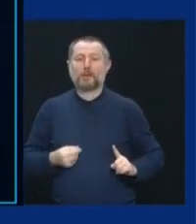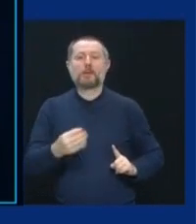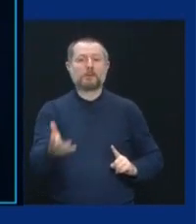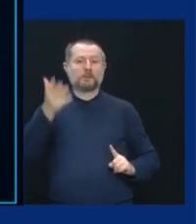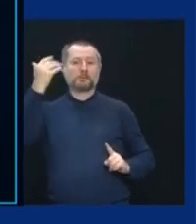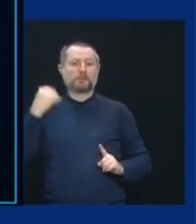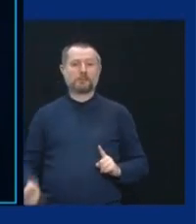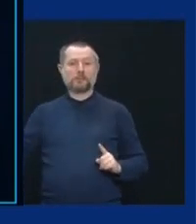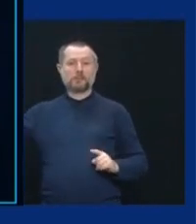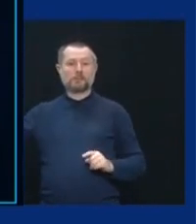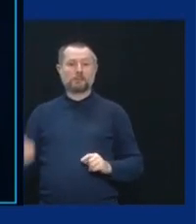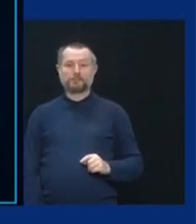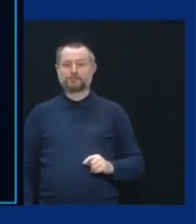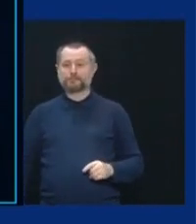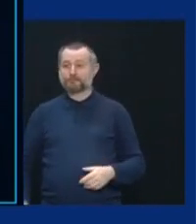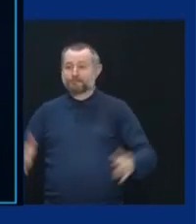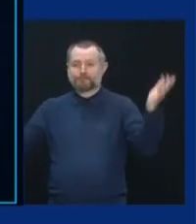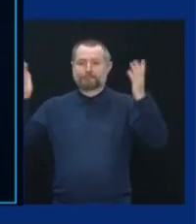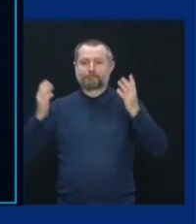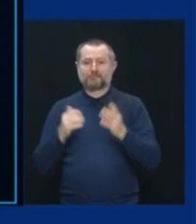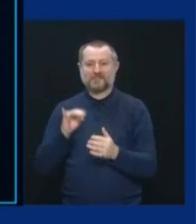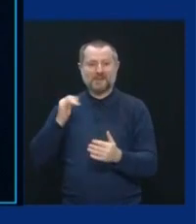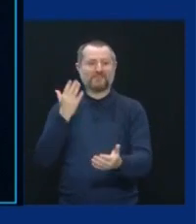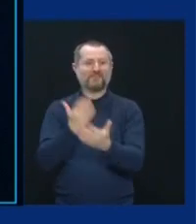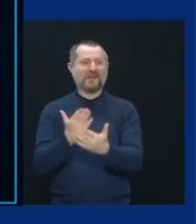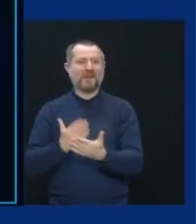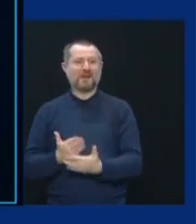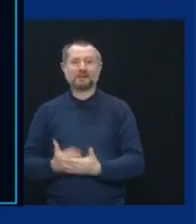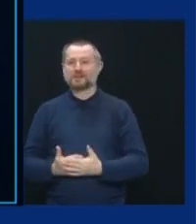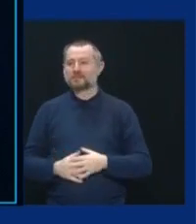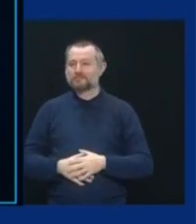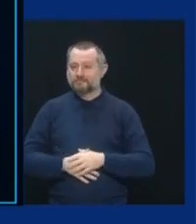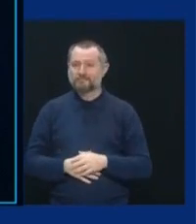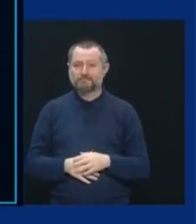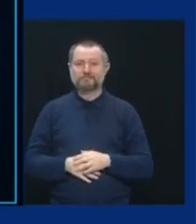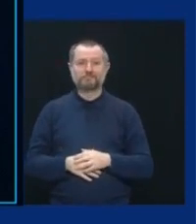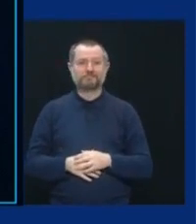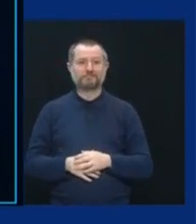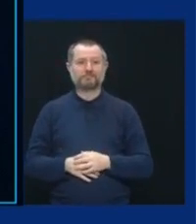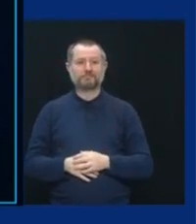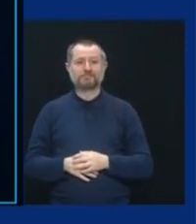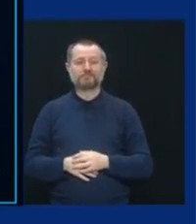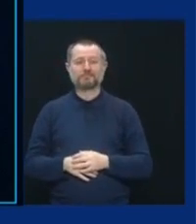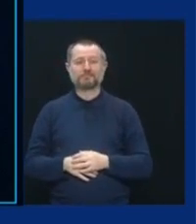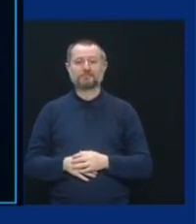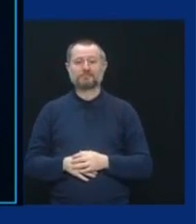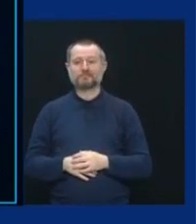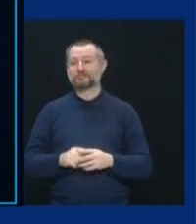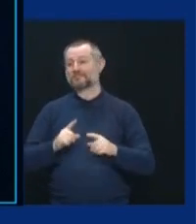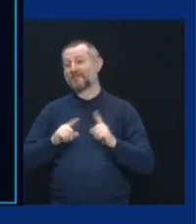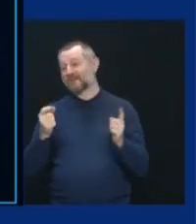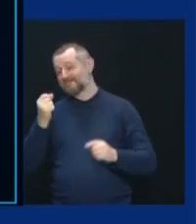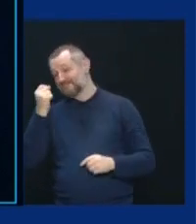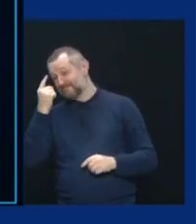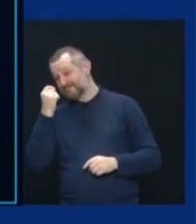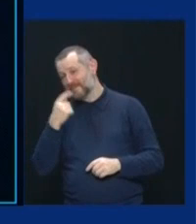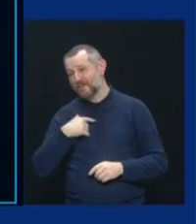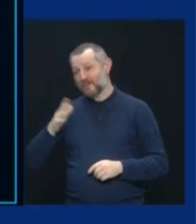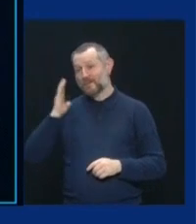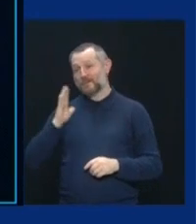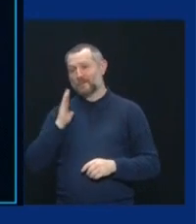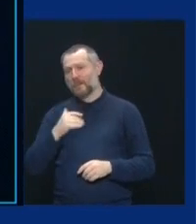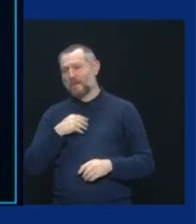That is the reality. But not providing the information creates the